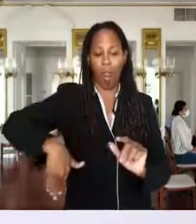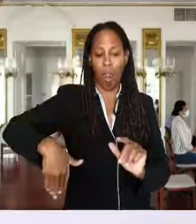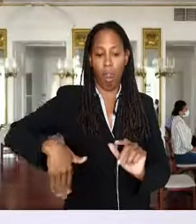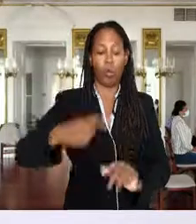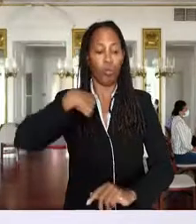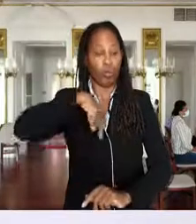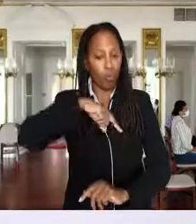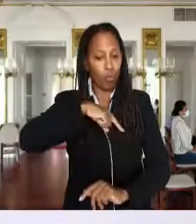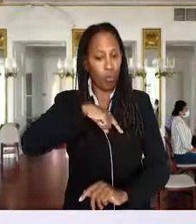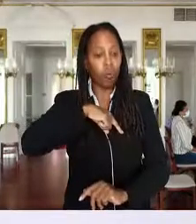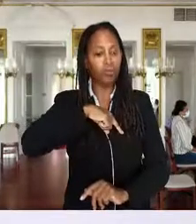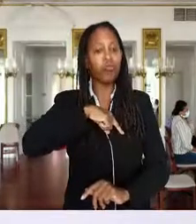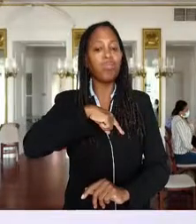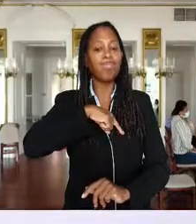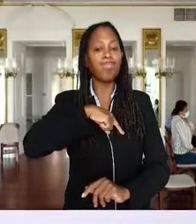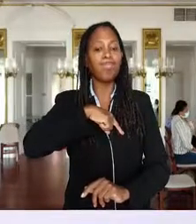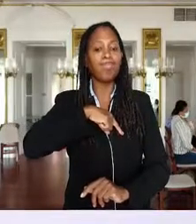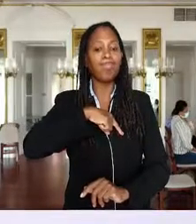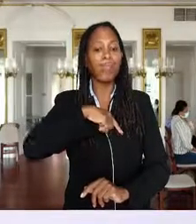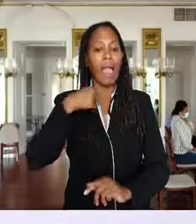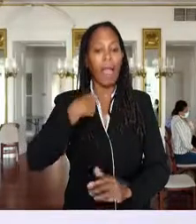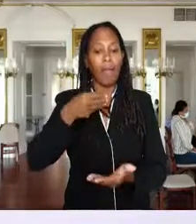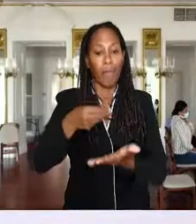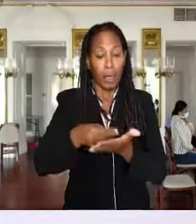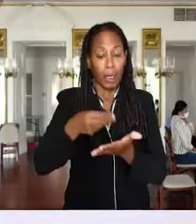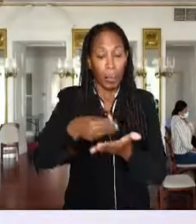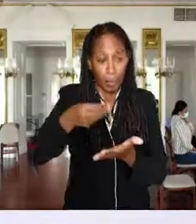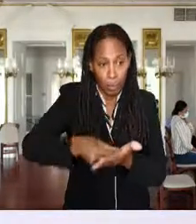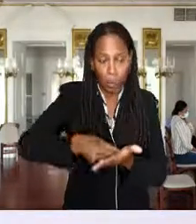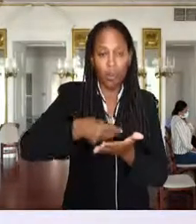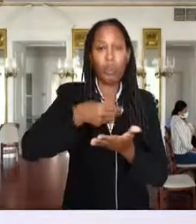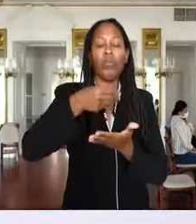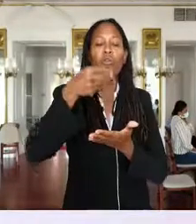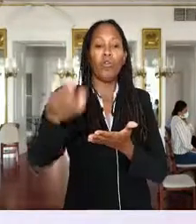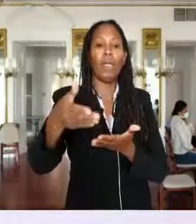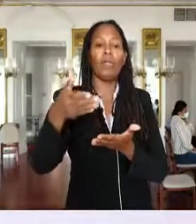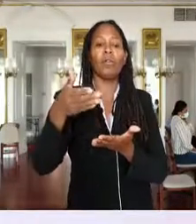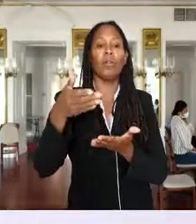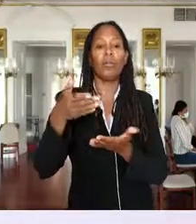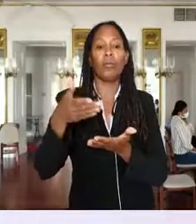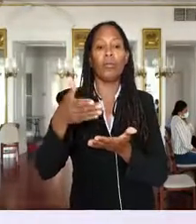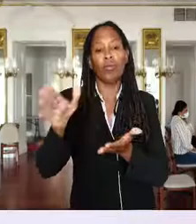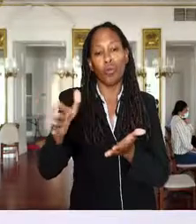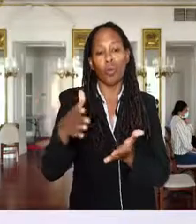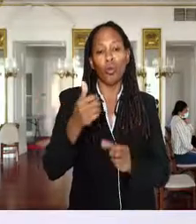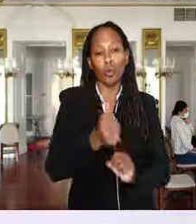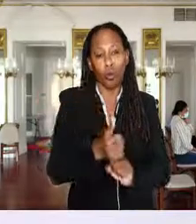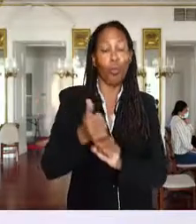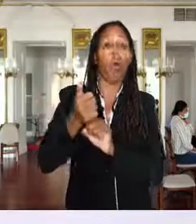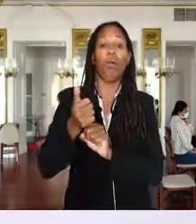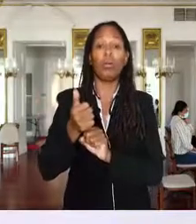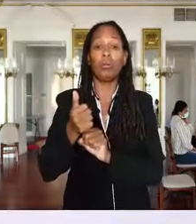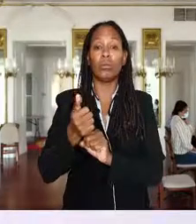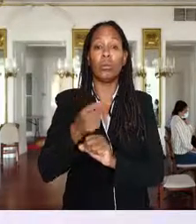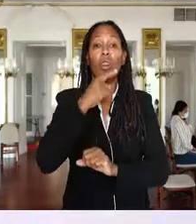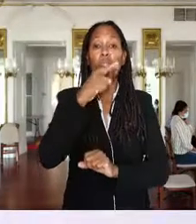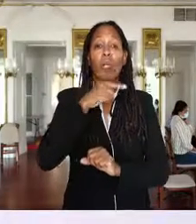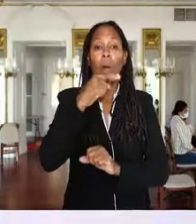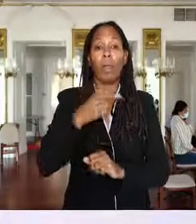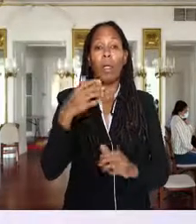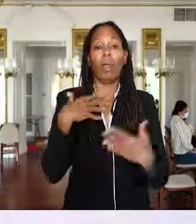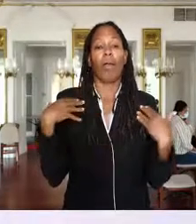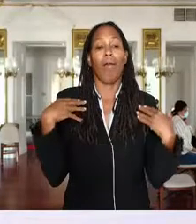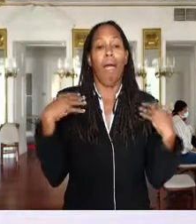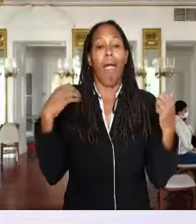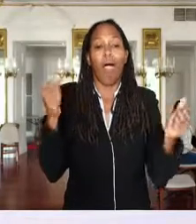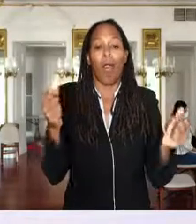have already expended considerable funds to address the public health crisis posed by the pandemic. We have opened it,